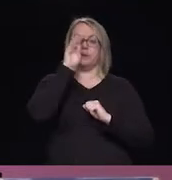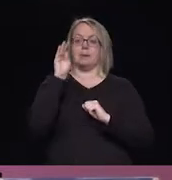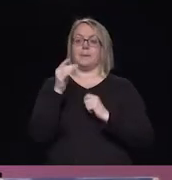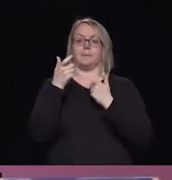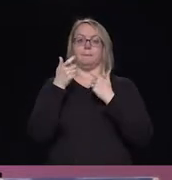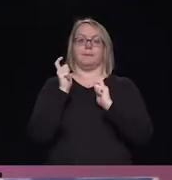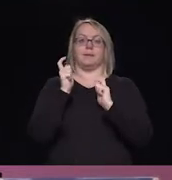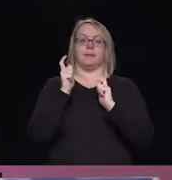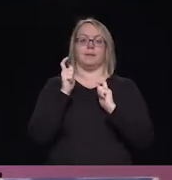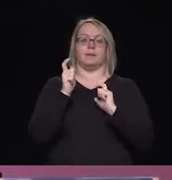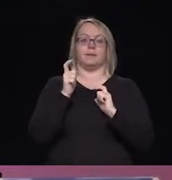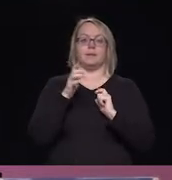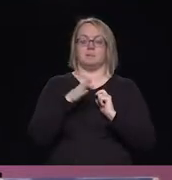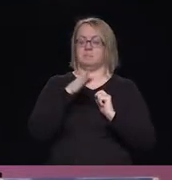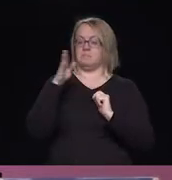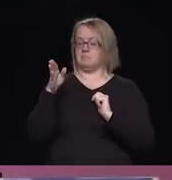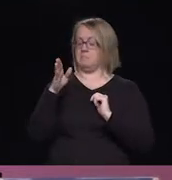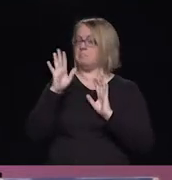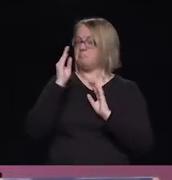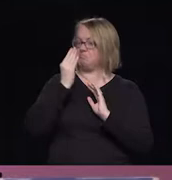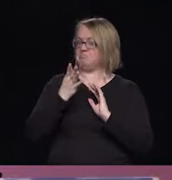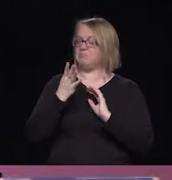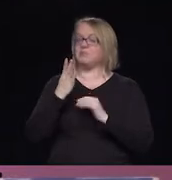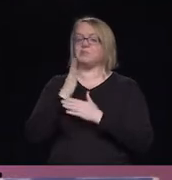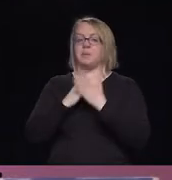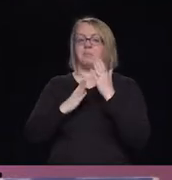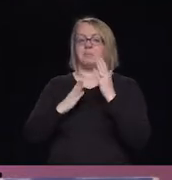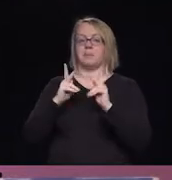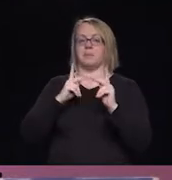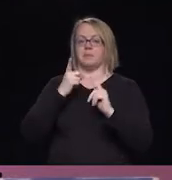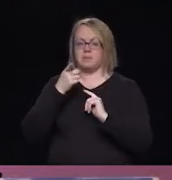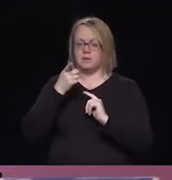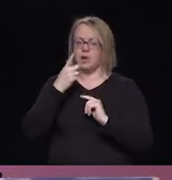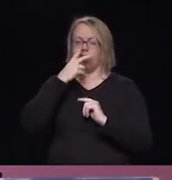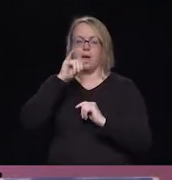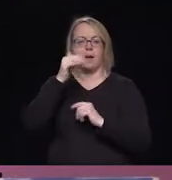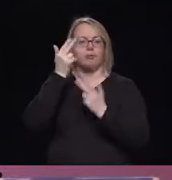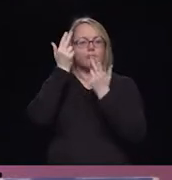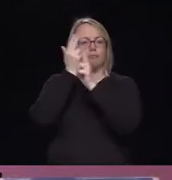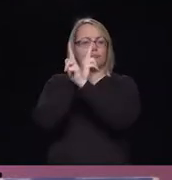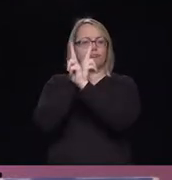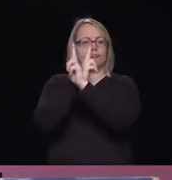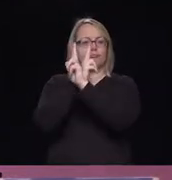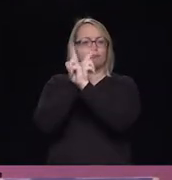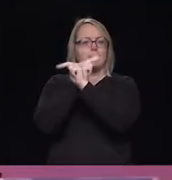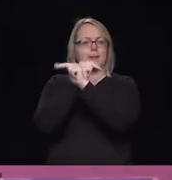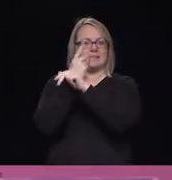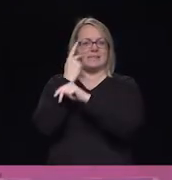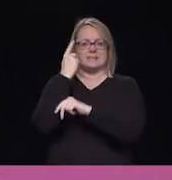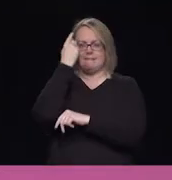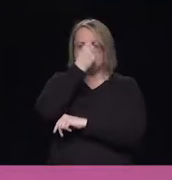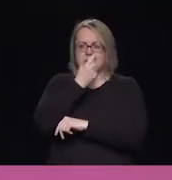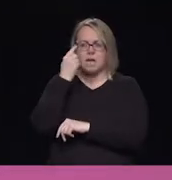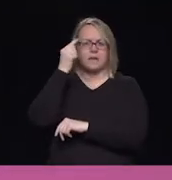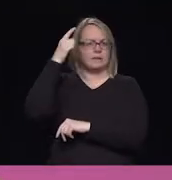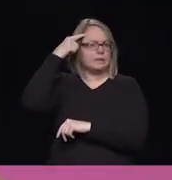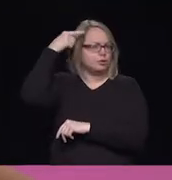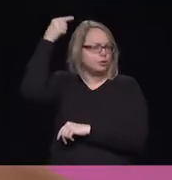and as my little son calls it, the bunny rabbit. We've got the body here, the face,